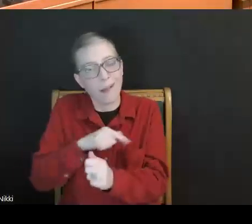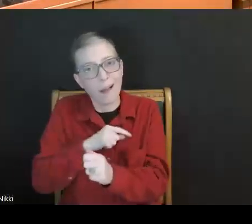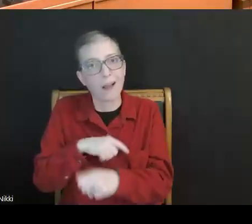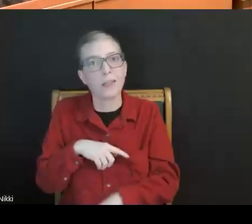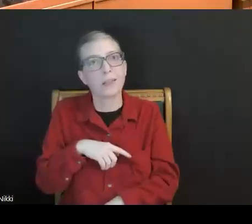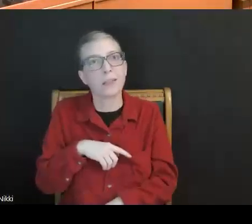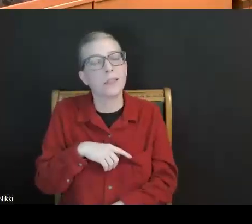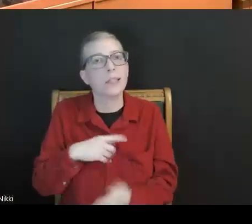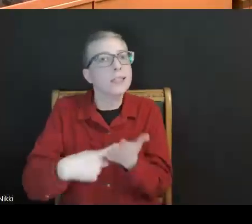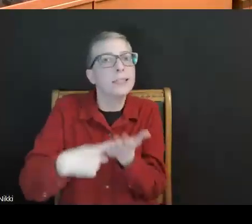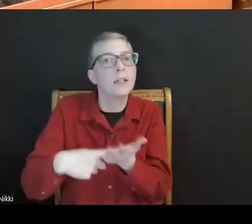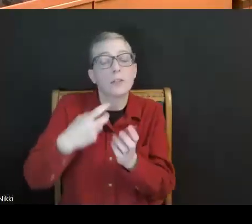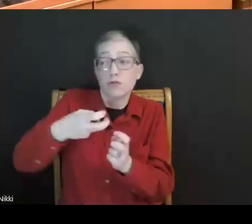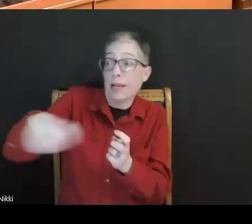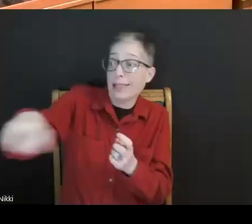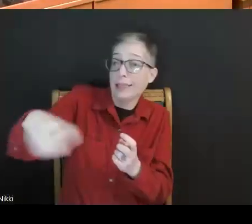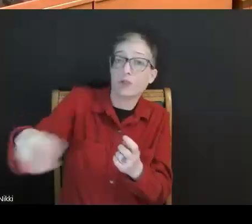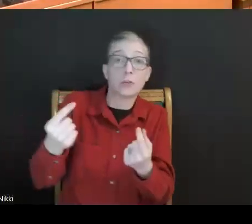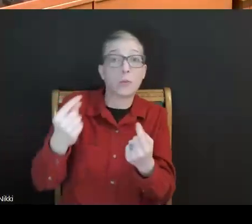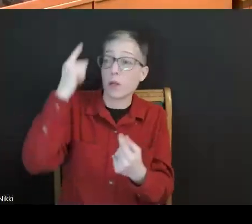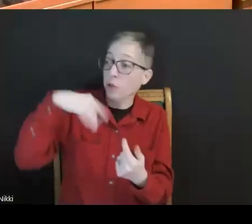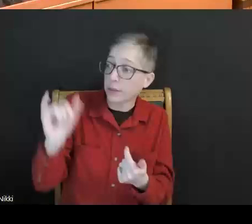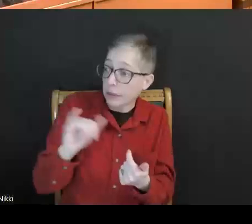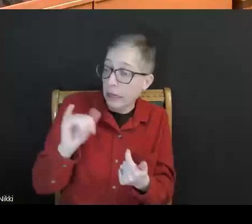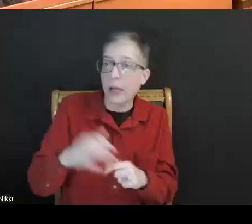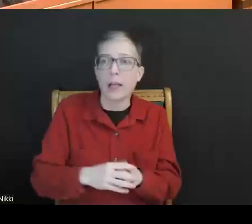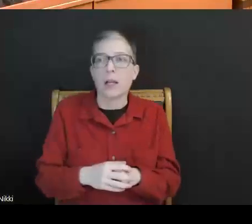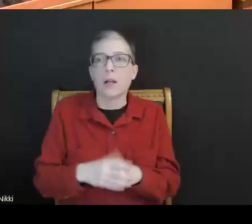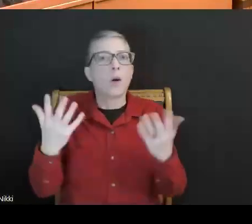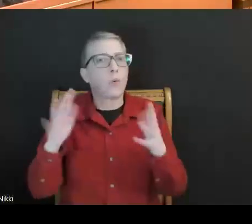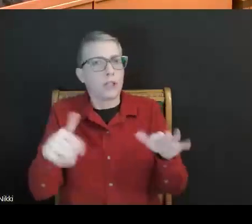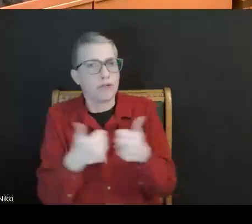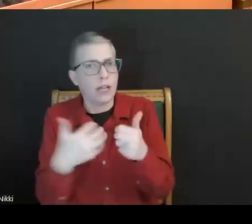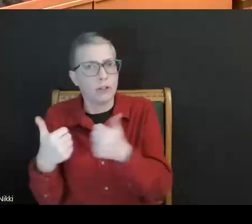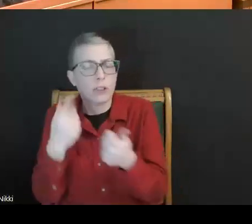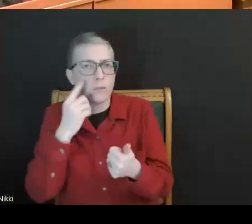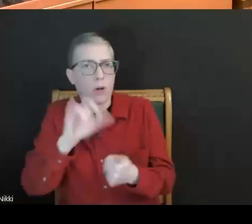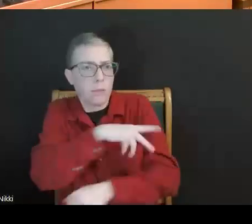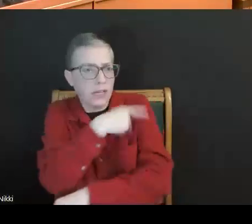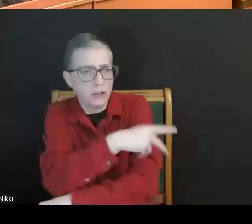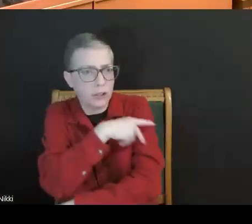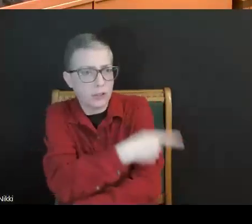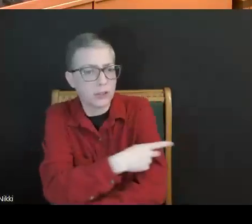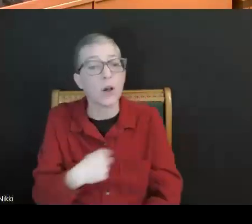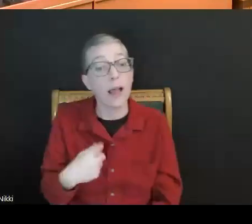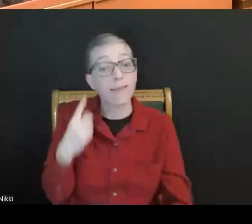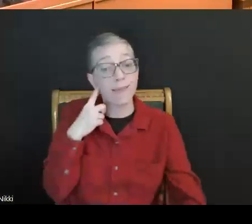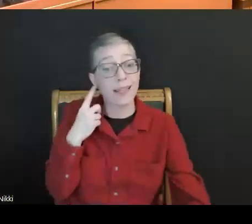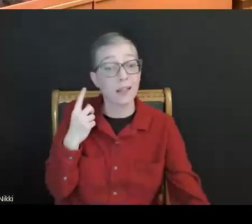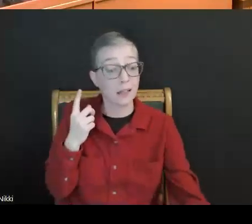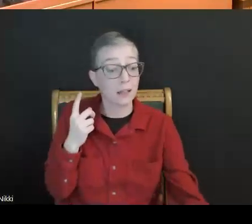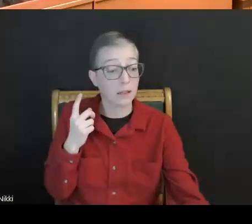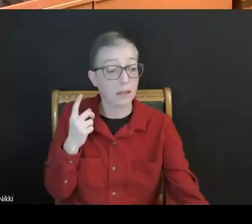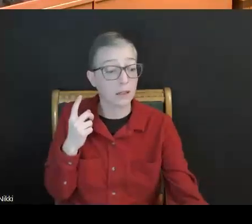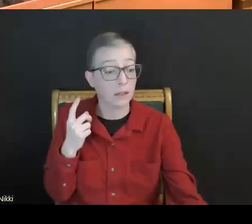look like and historically what has been a challenge for the patient. So I think data that clarifies what